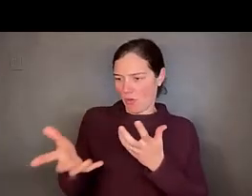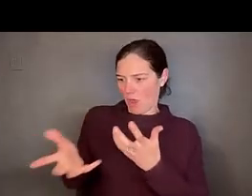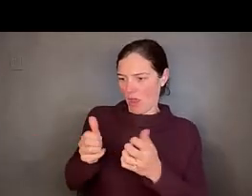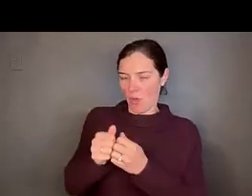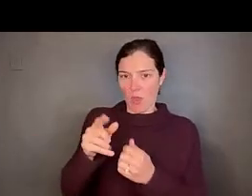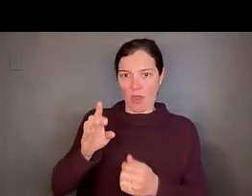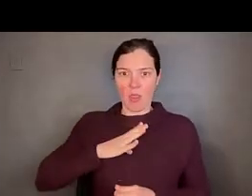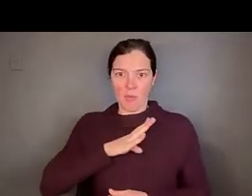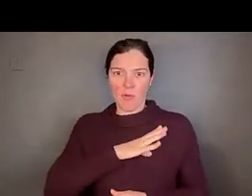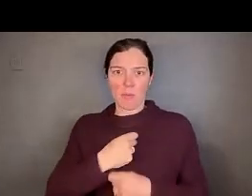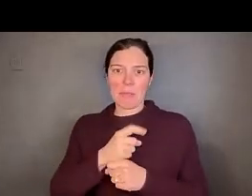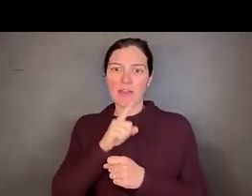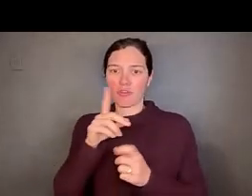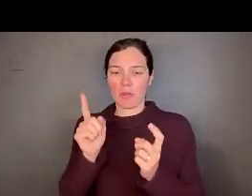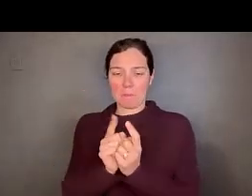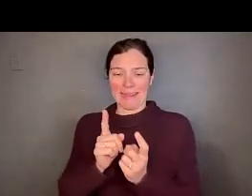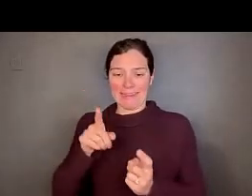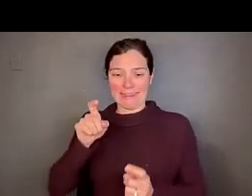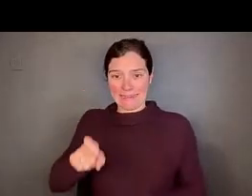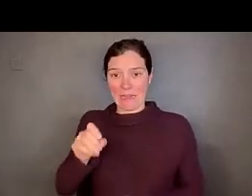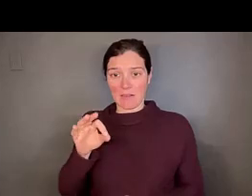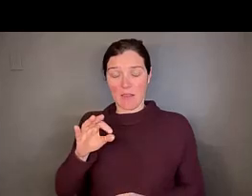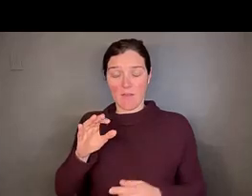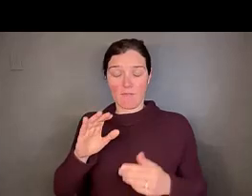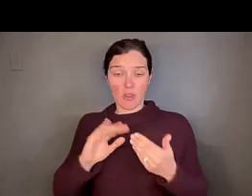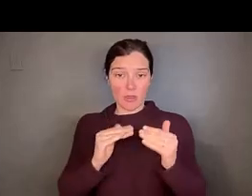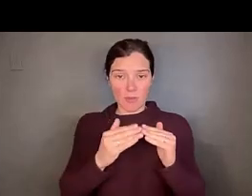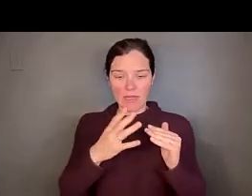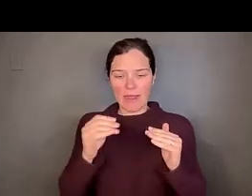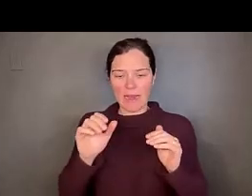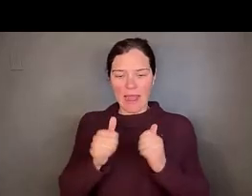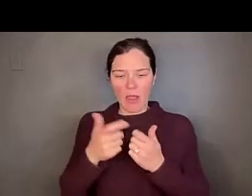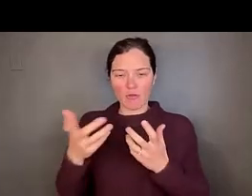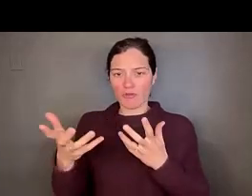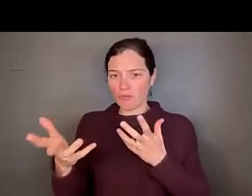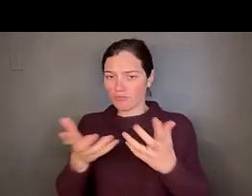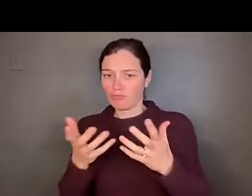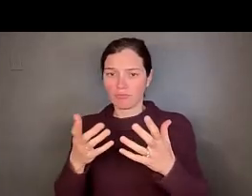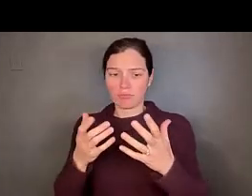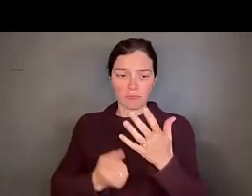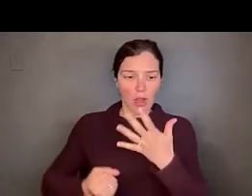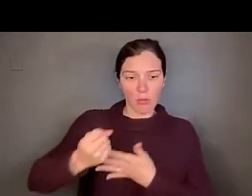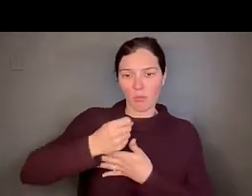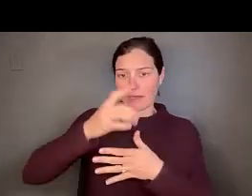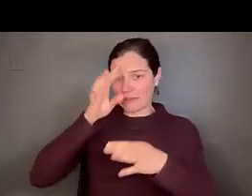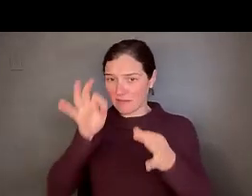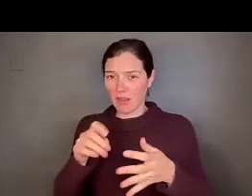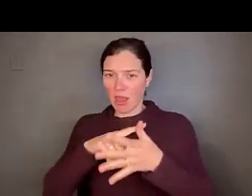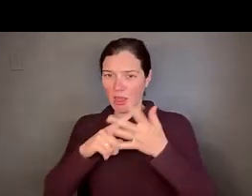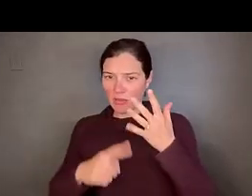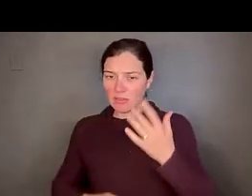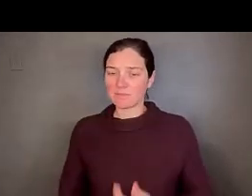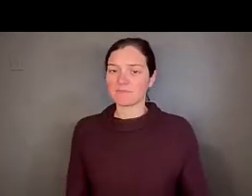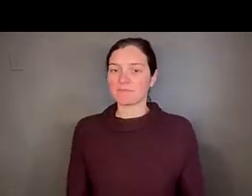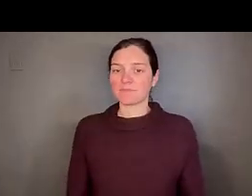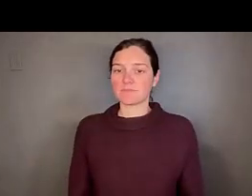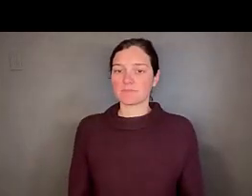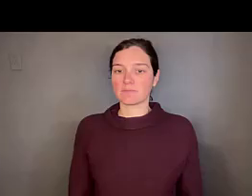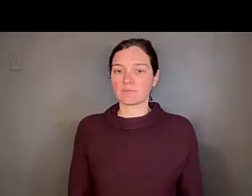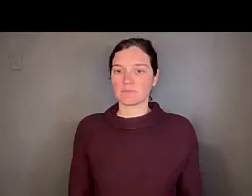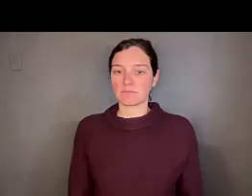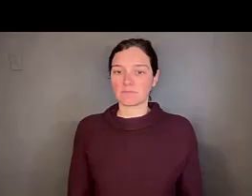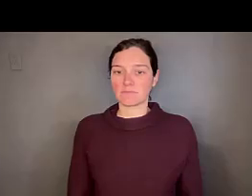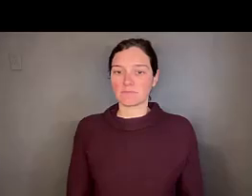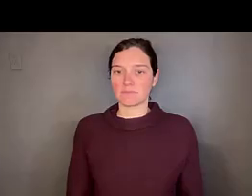board to ensure you're meeting the needs of the community? And just how's your interaction? How's your priority decisions, et cetera?